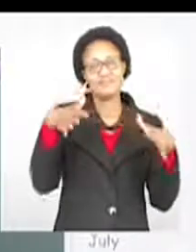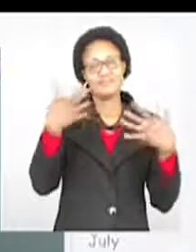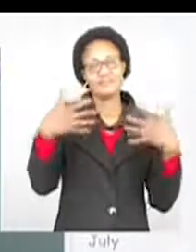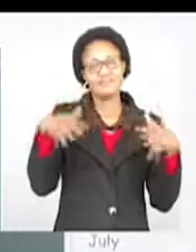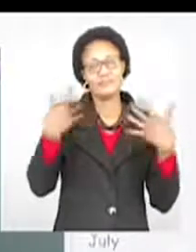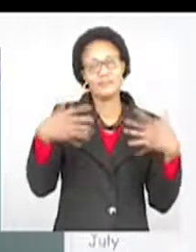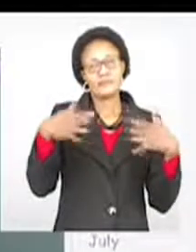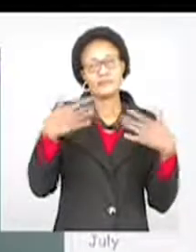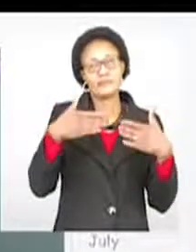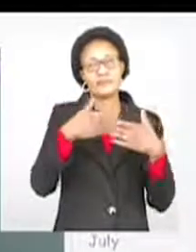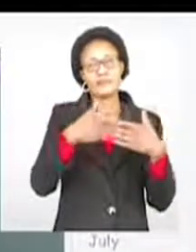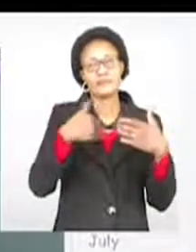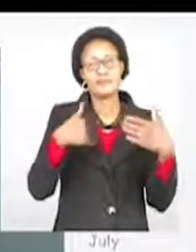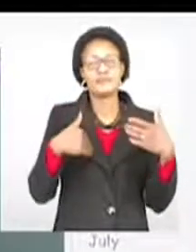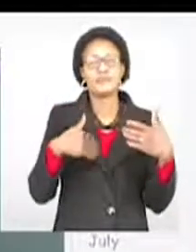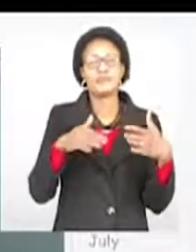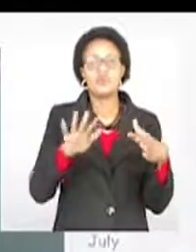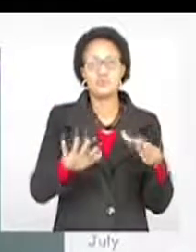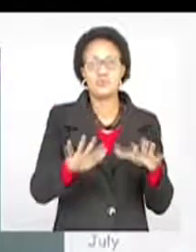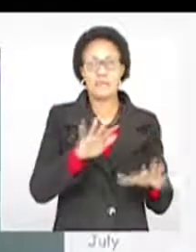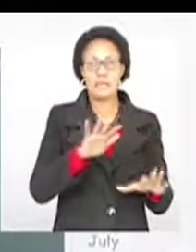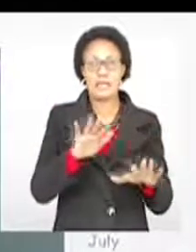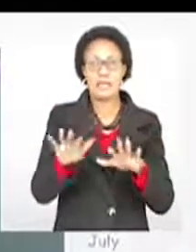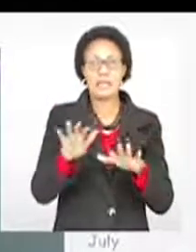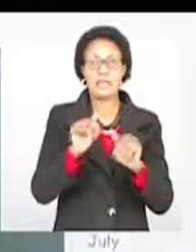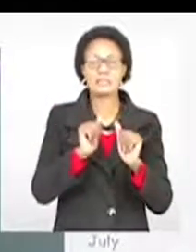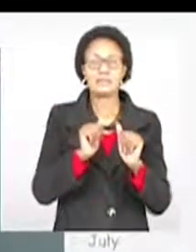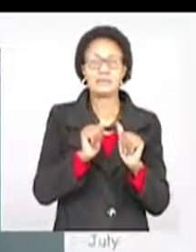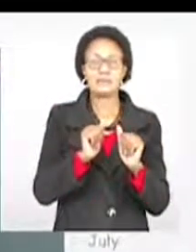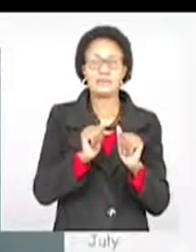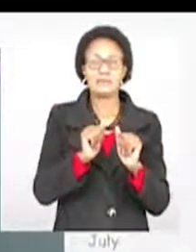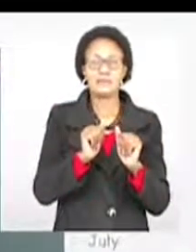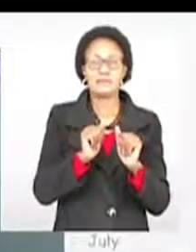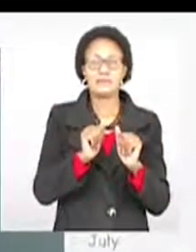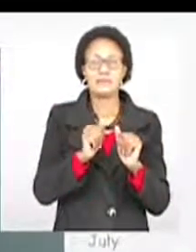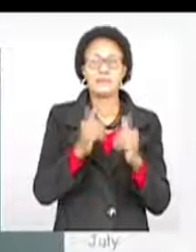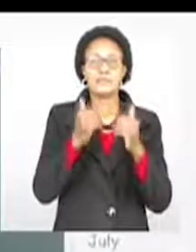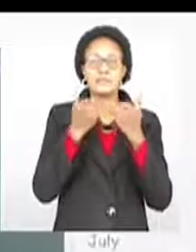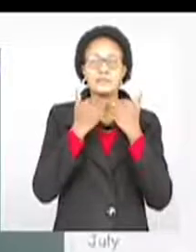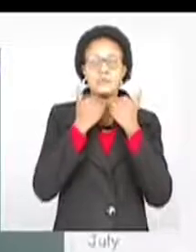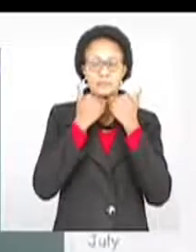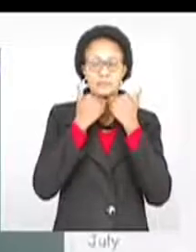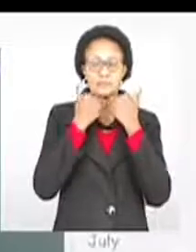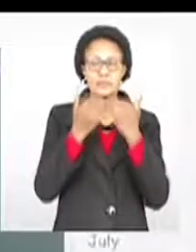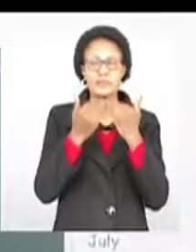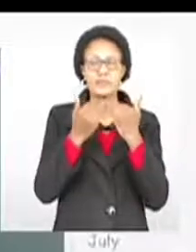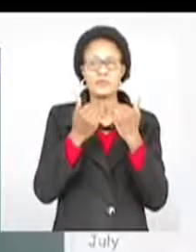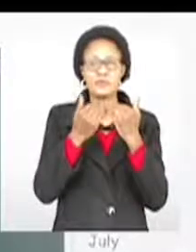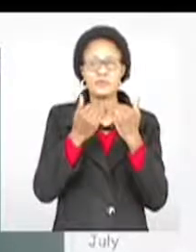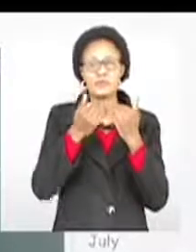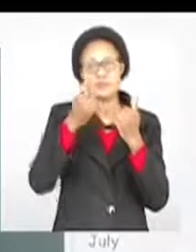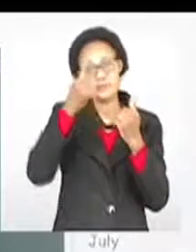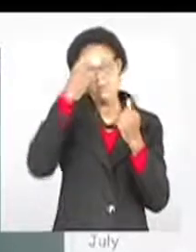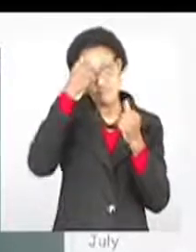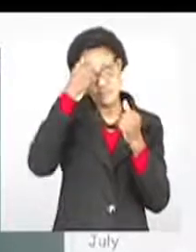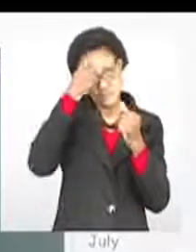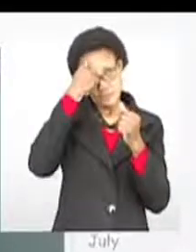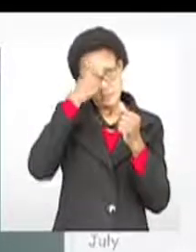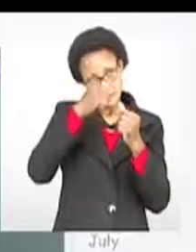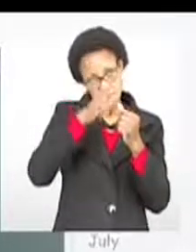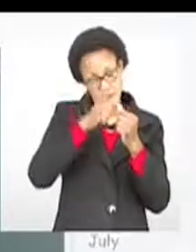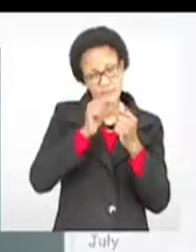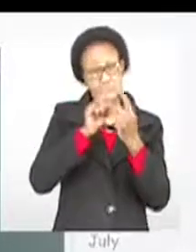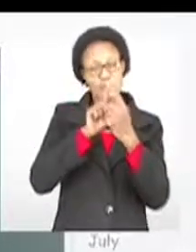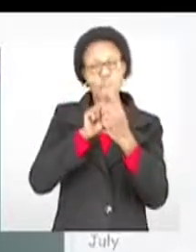dry before you touch anything else. It's also very important, my children, to practice